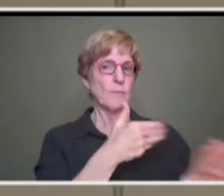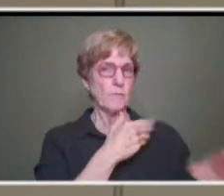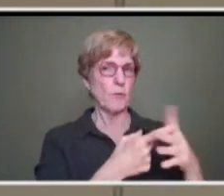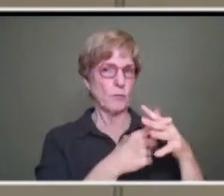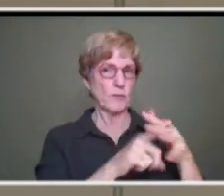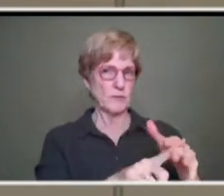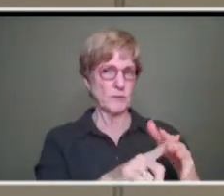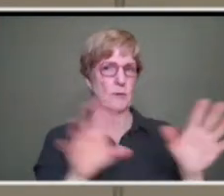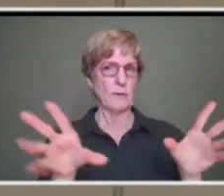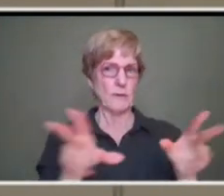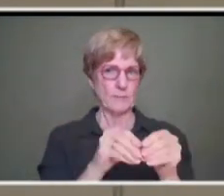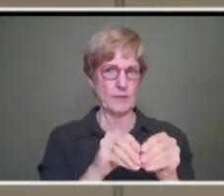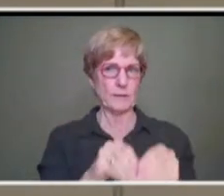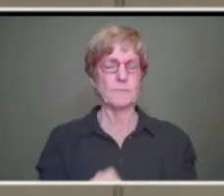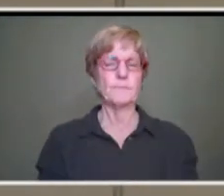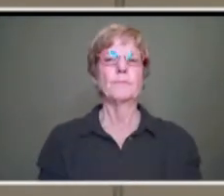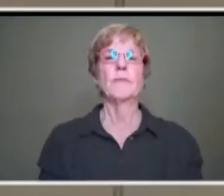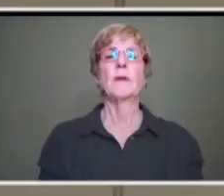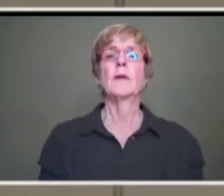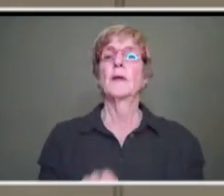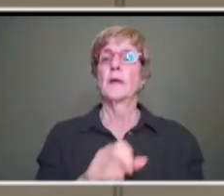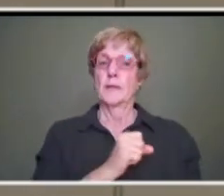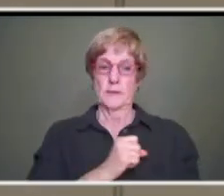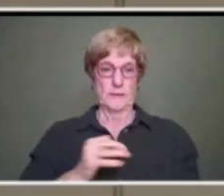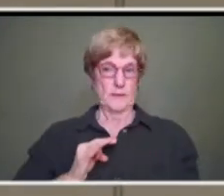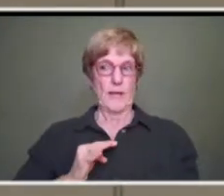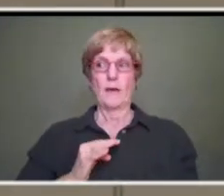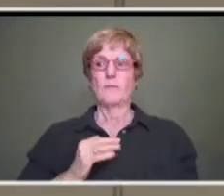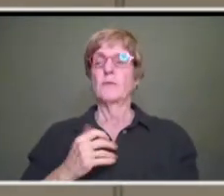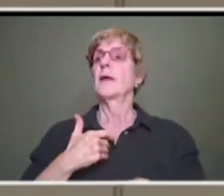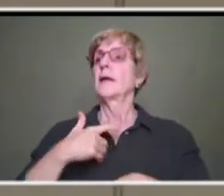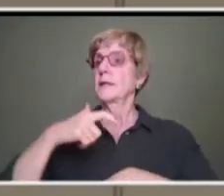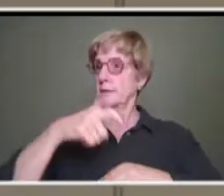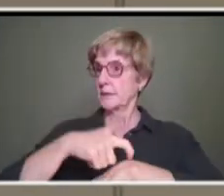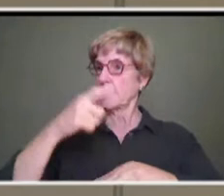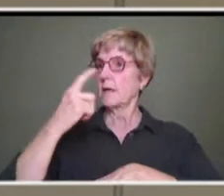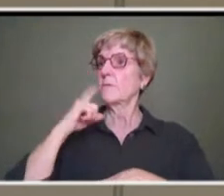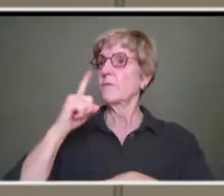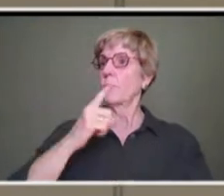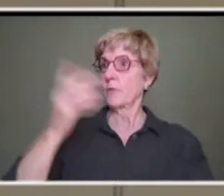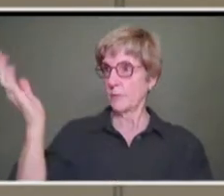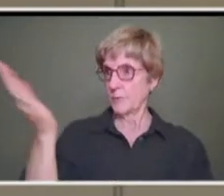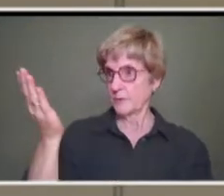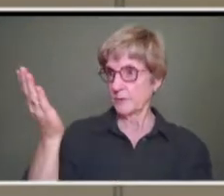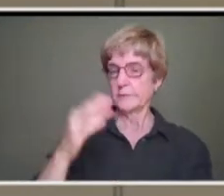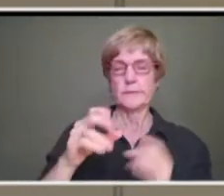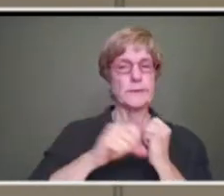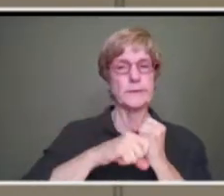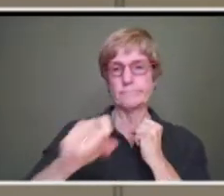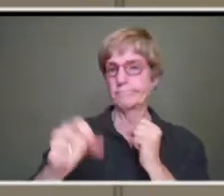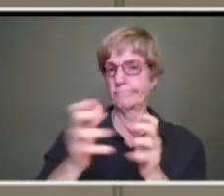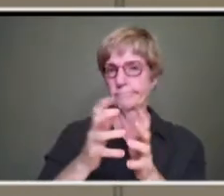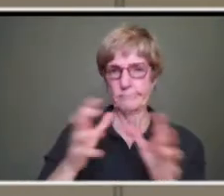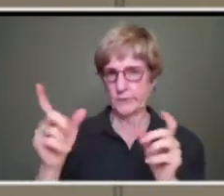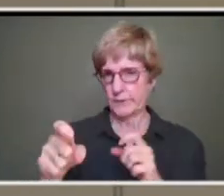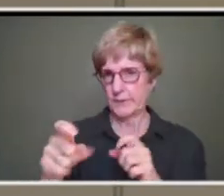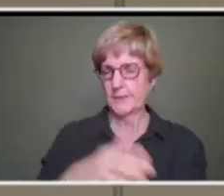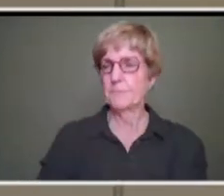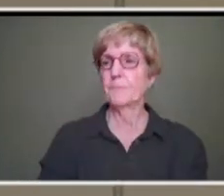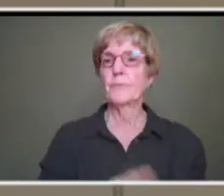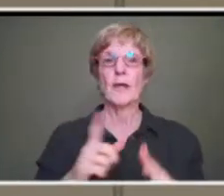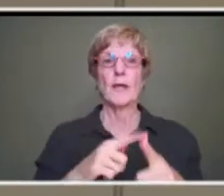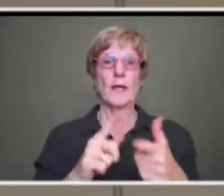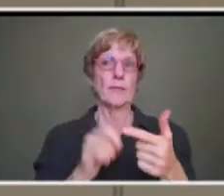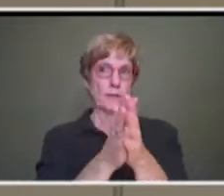hearing staff has a presentate has time for a presentation that has no time limit then the petitioner